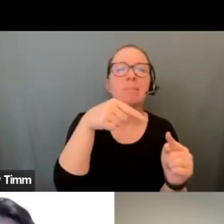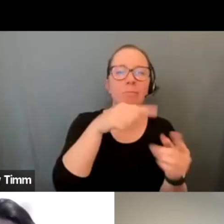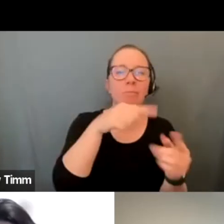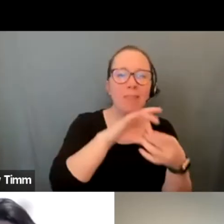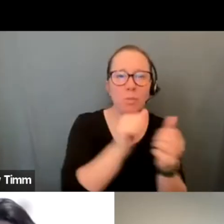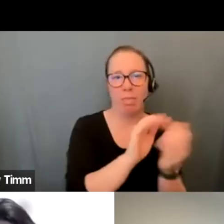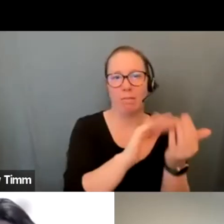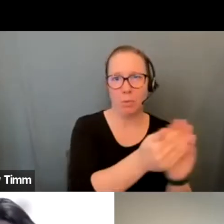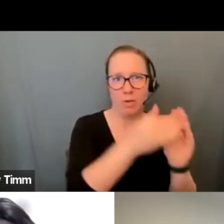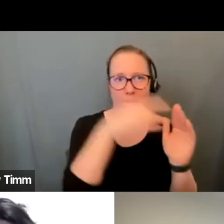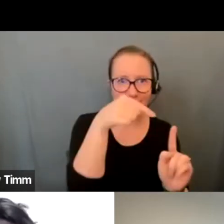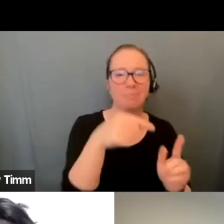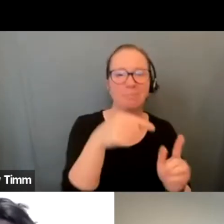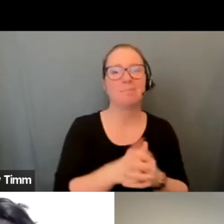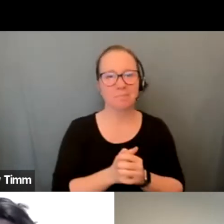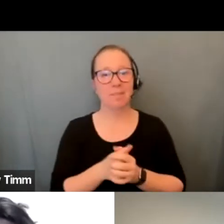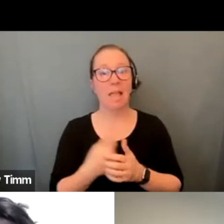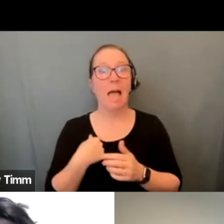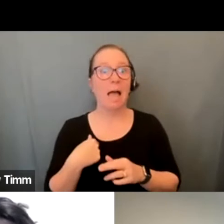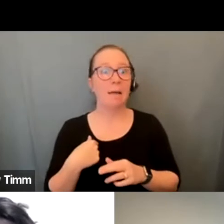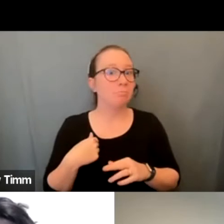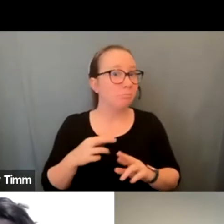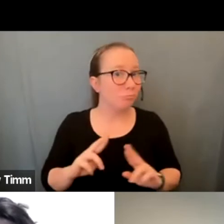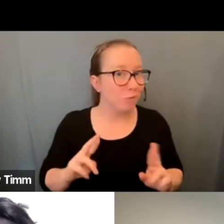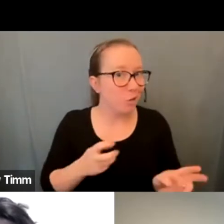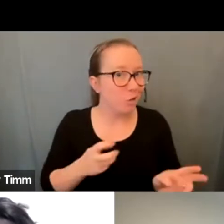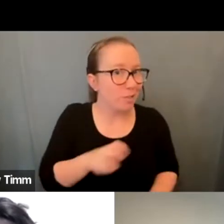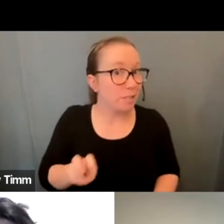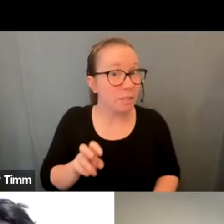So I'm preparing to transition. Speakers, are you okay with that?